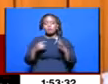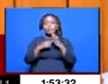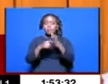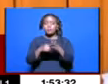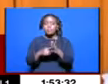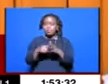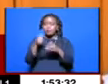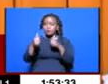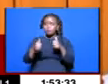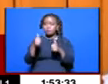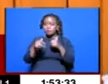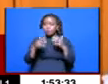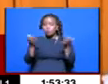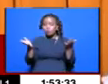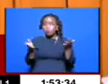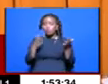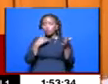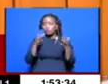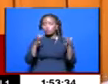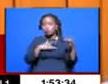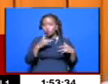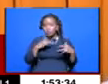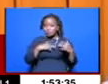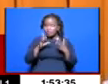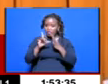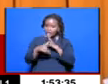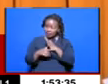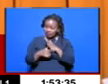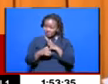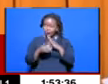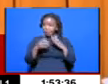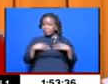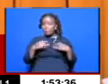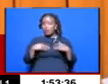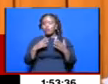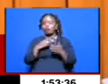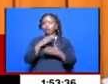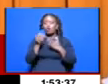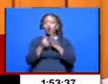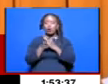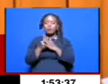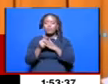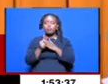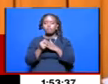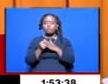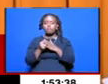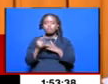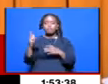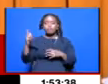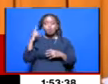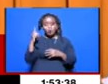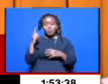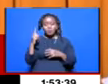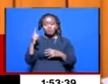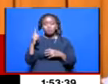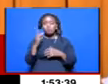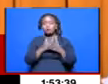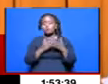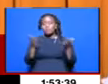to consider later the basic structure, some were disinclined